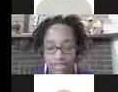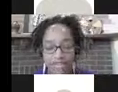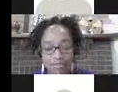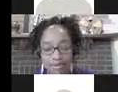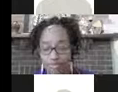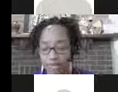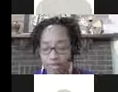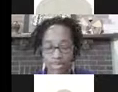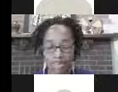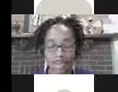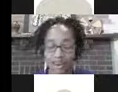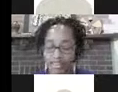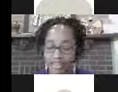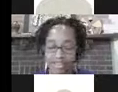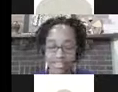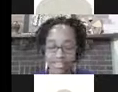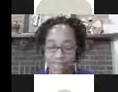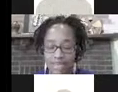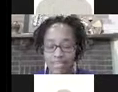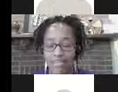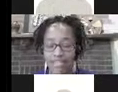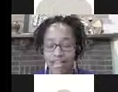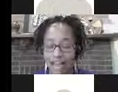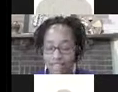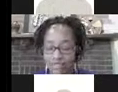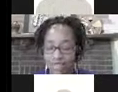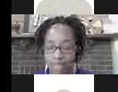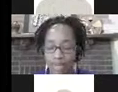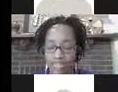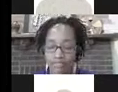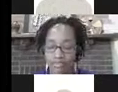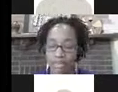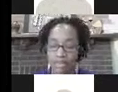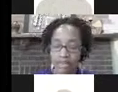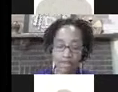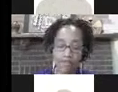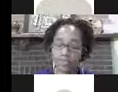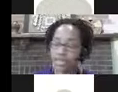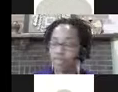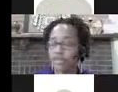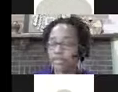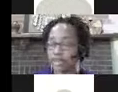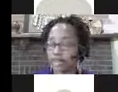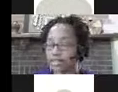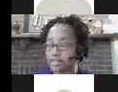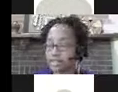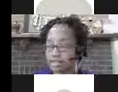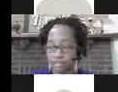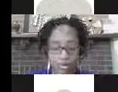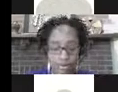know there are a number of people working behind the scenes and making this kind of event possible. And I want to